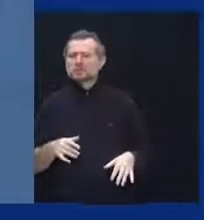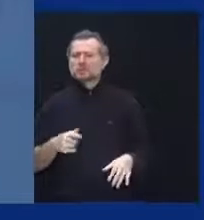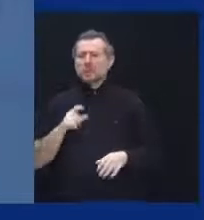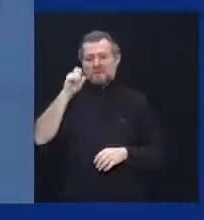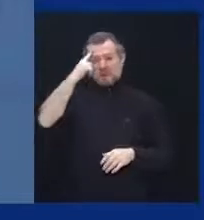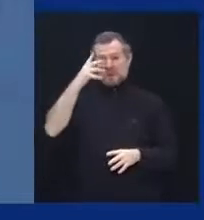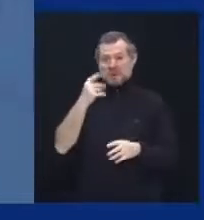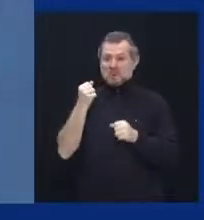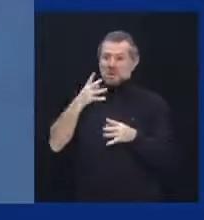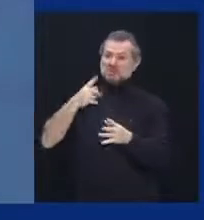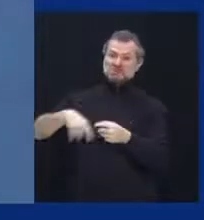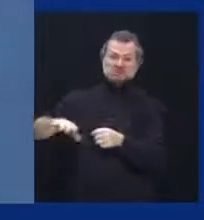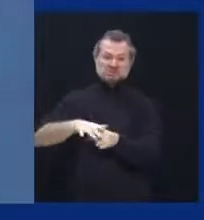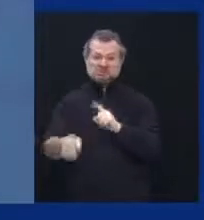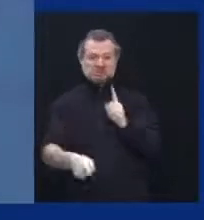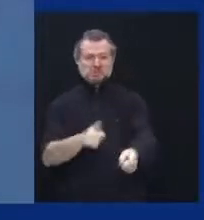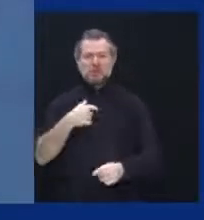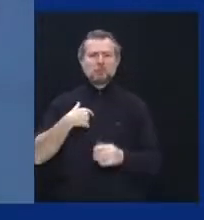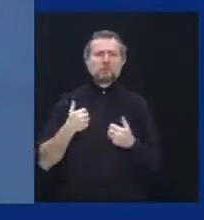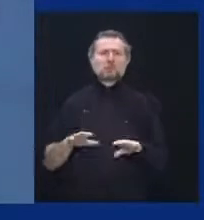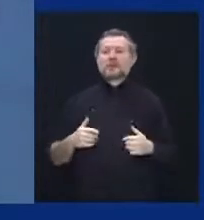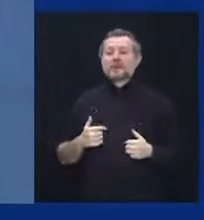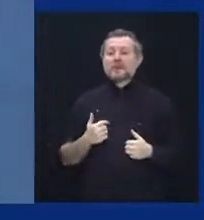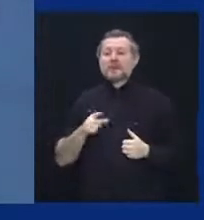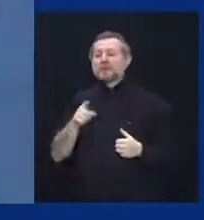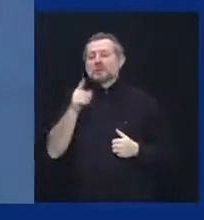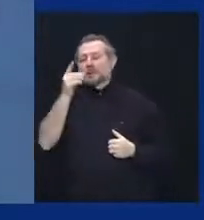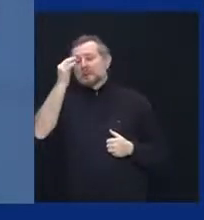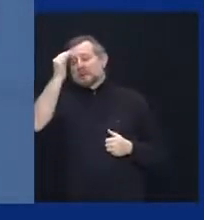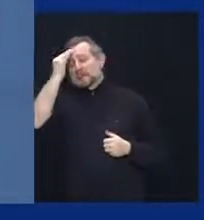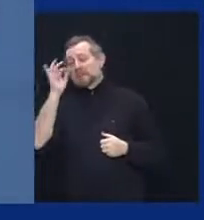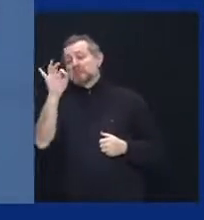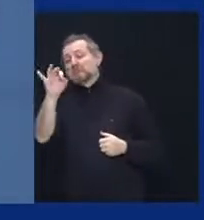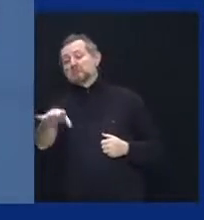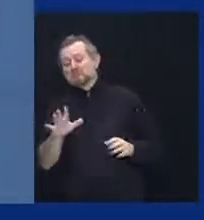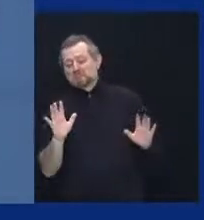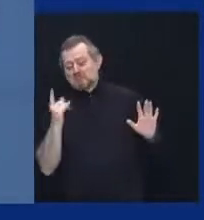personal pleasure, but here's an idea that you may want to consider.